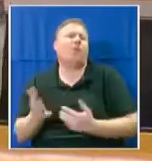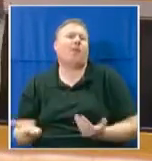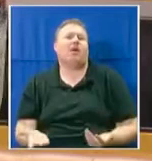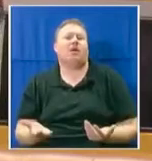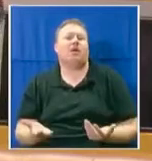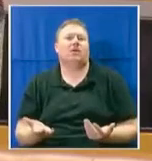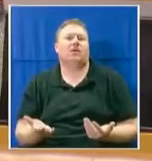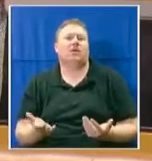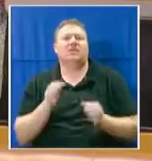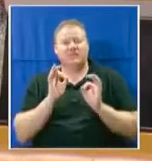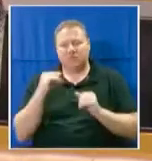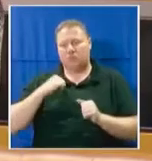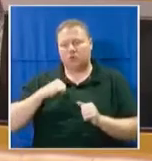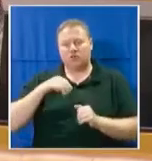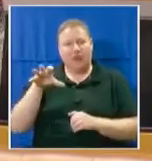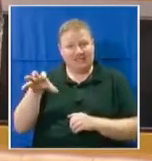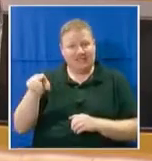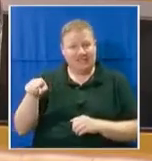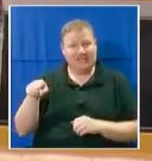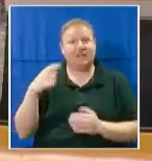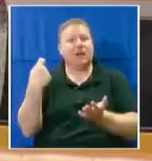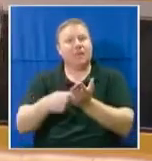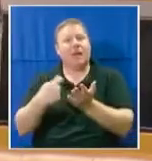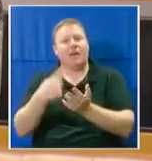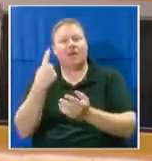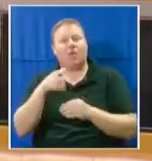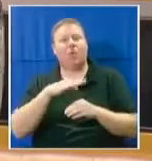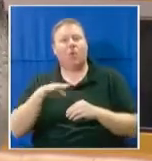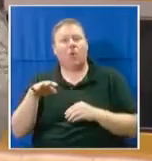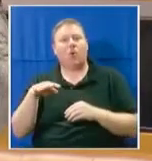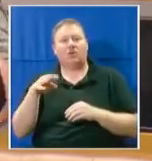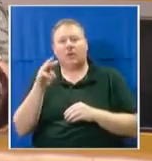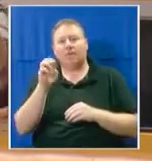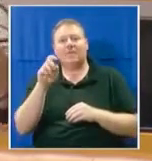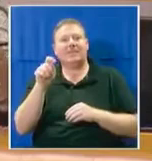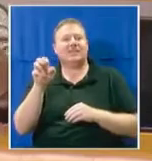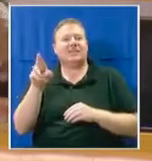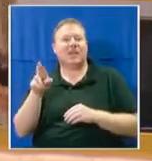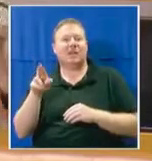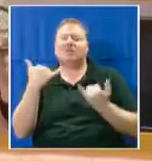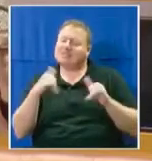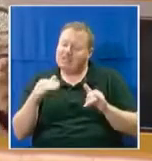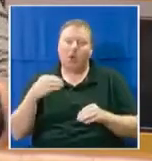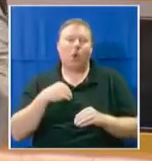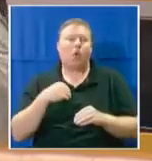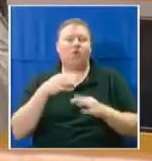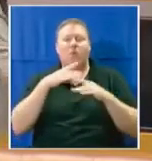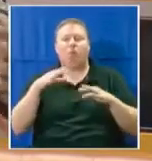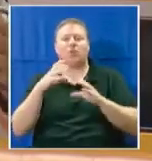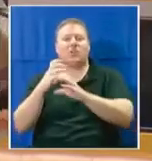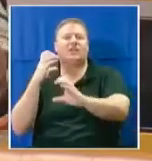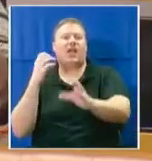that municipality pays for the water that's metered, they will still owe for the water that